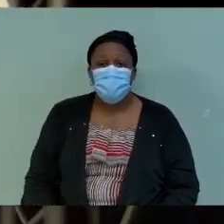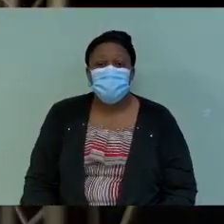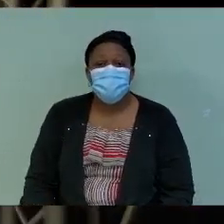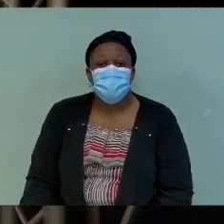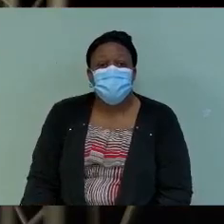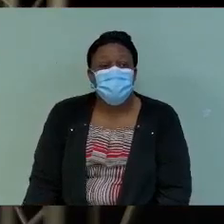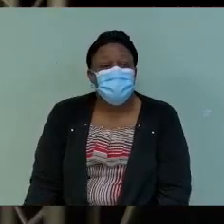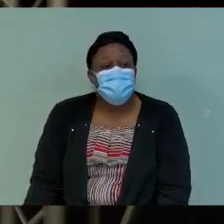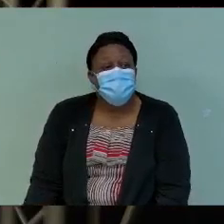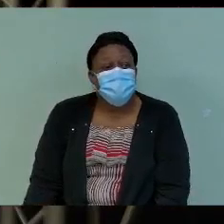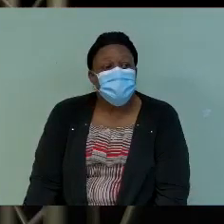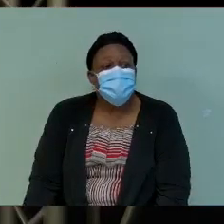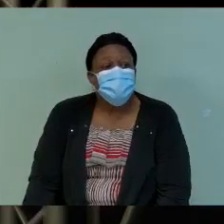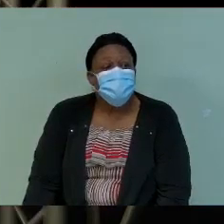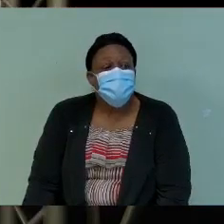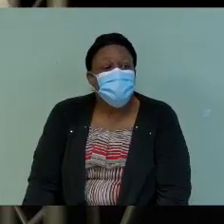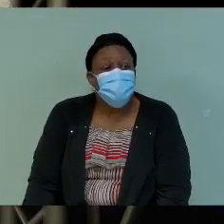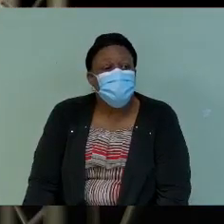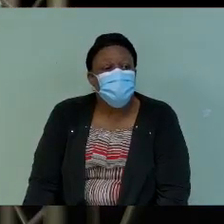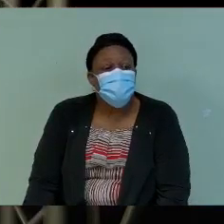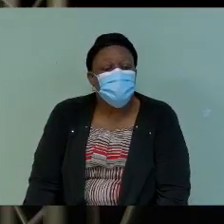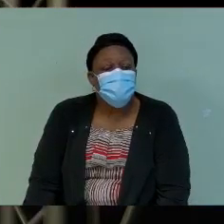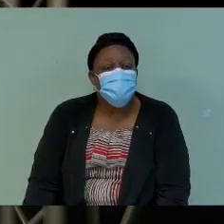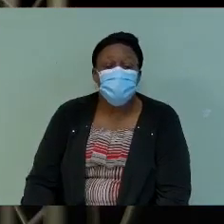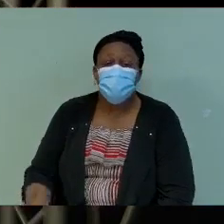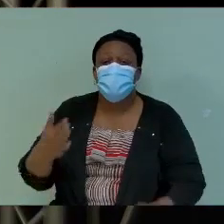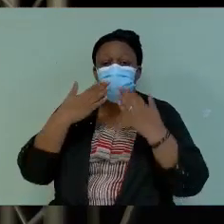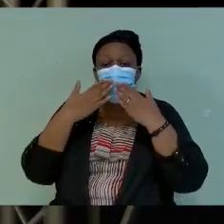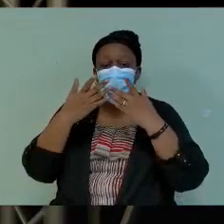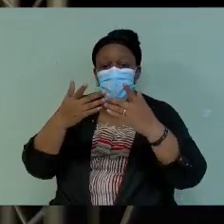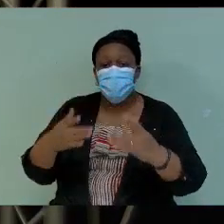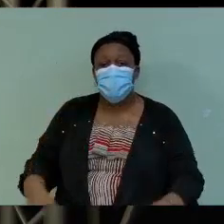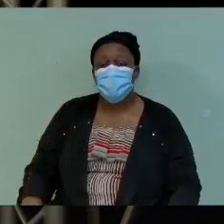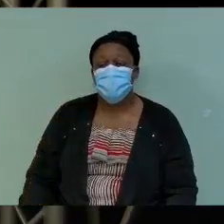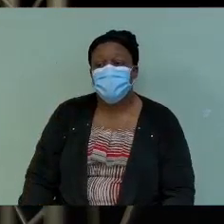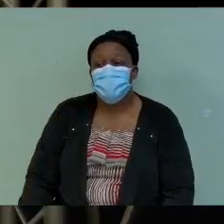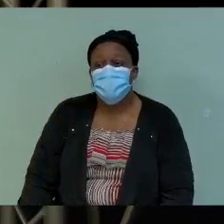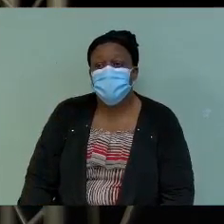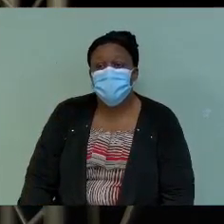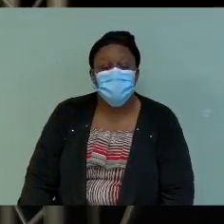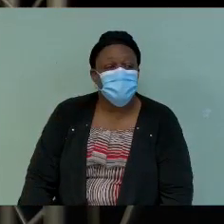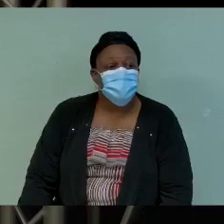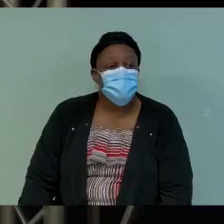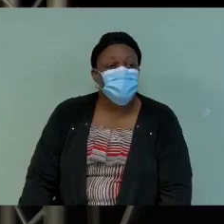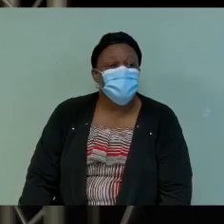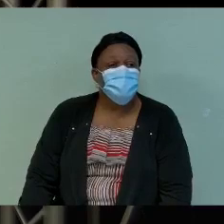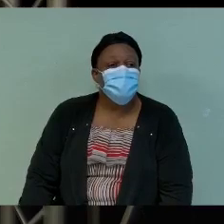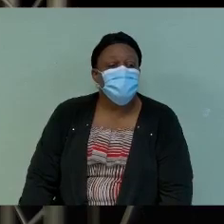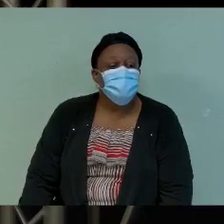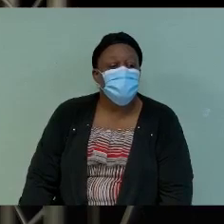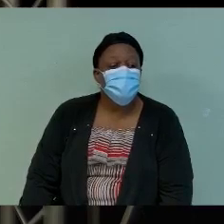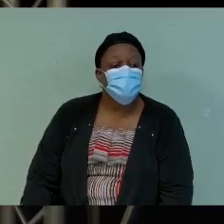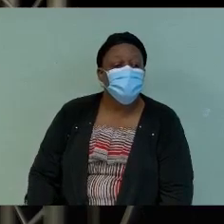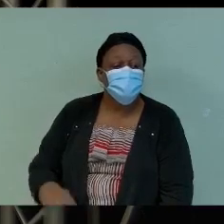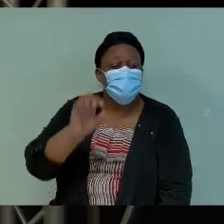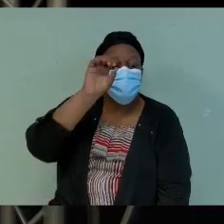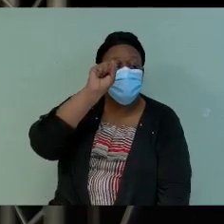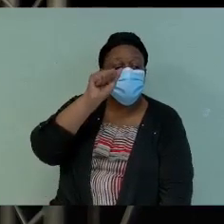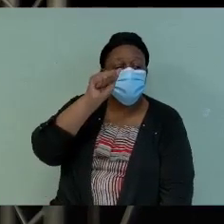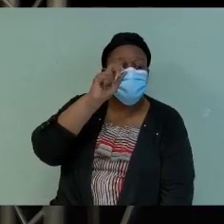Thank you very much, Dr. Carty, for that report. I now invite Mr. Abdia Samuel, Chair